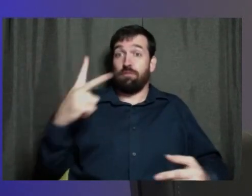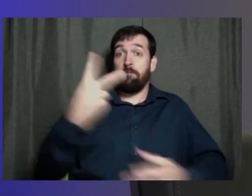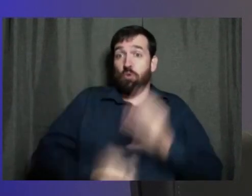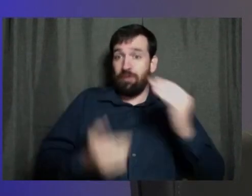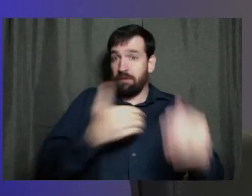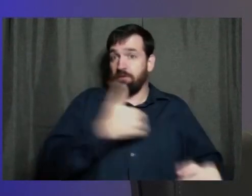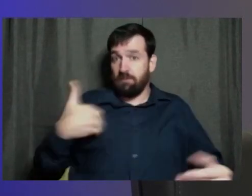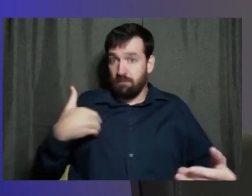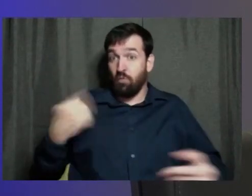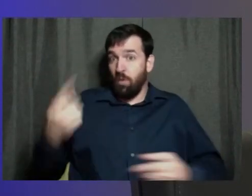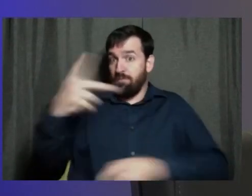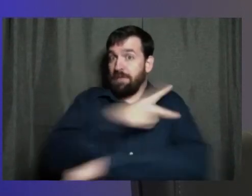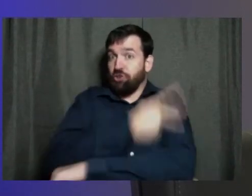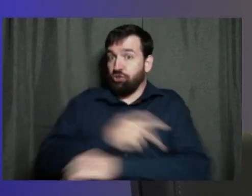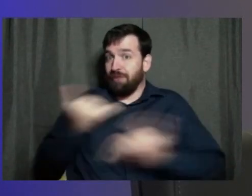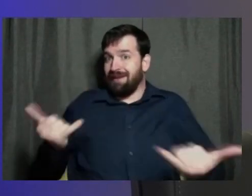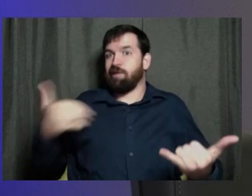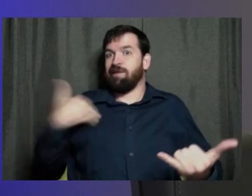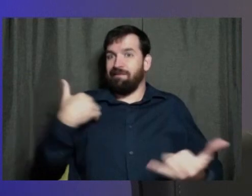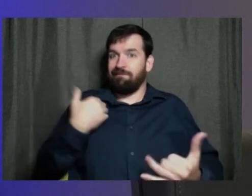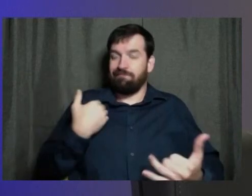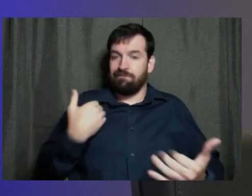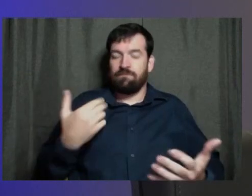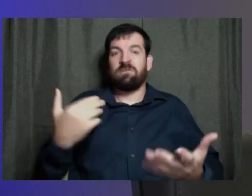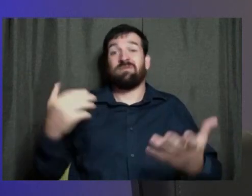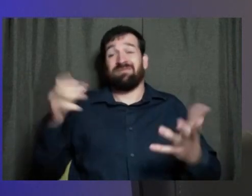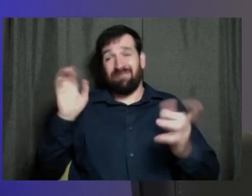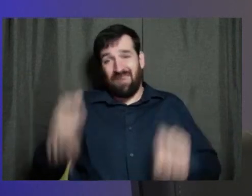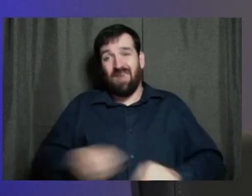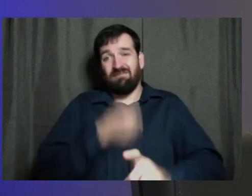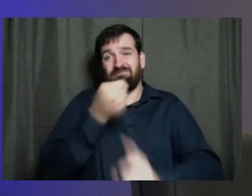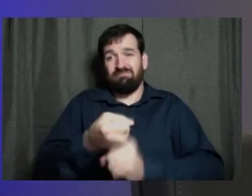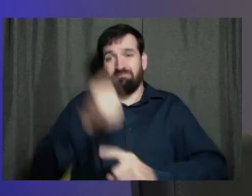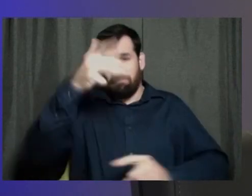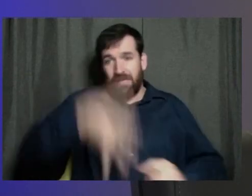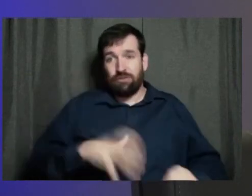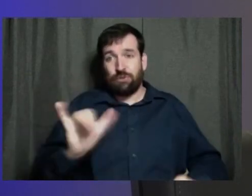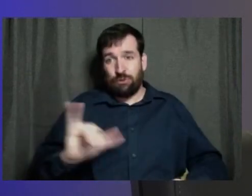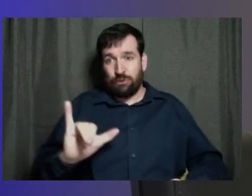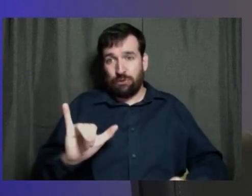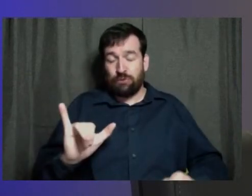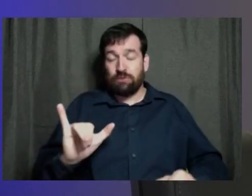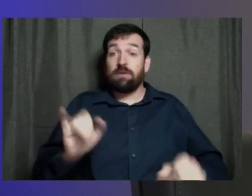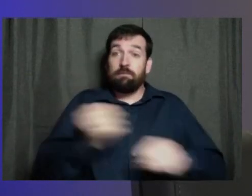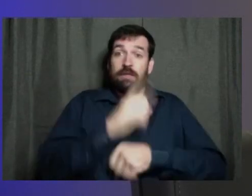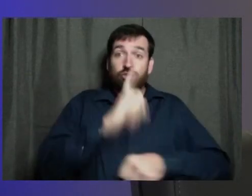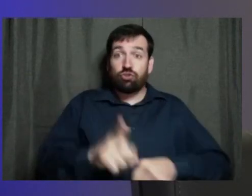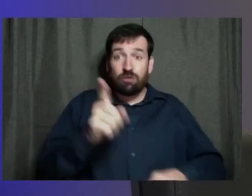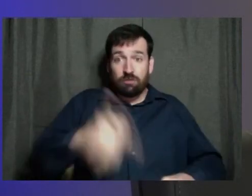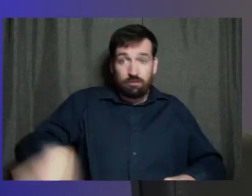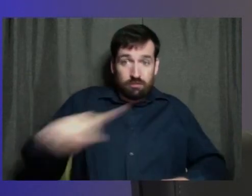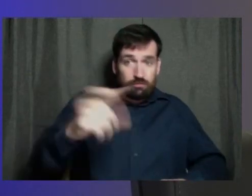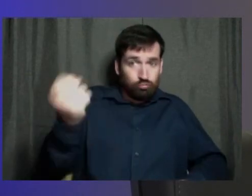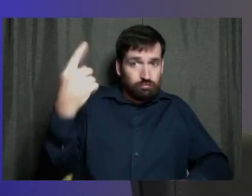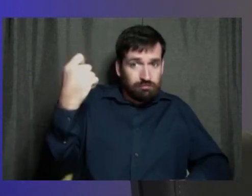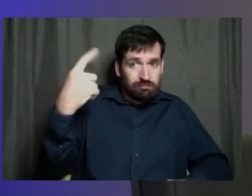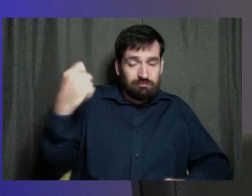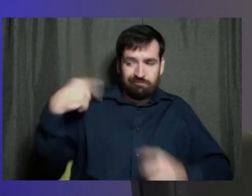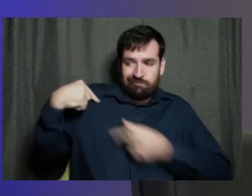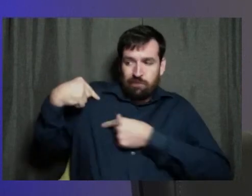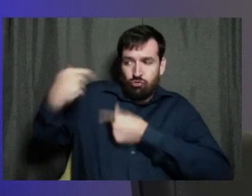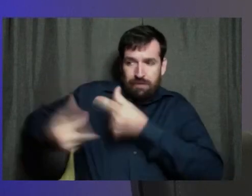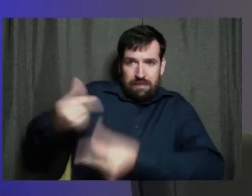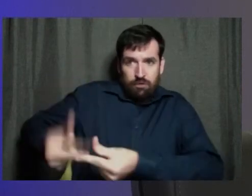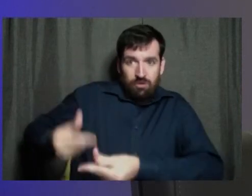that absolutely can affect men. And we also want to make sure that everyone understands these hereditary genes can be